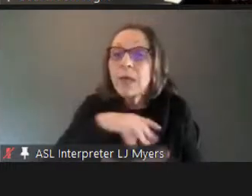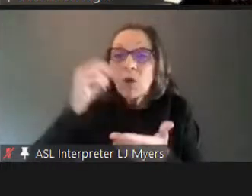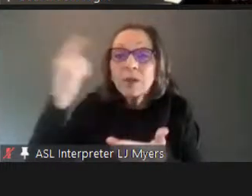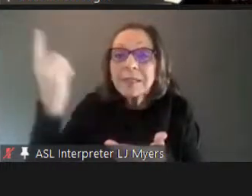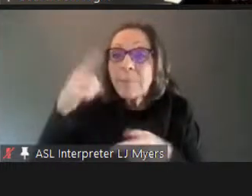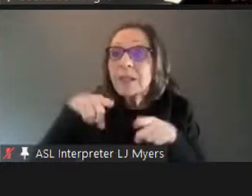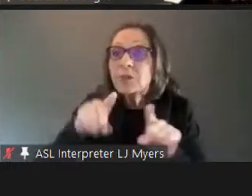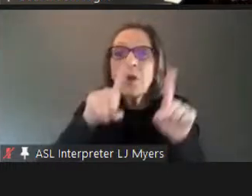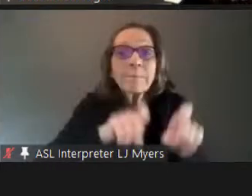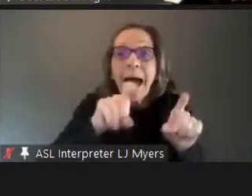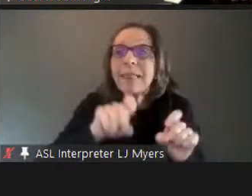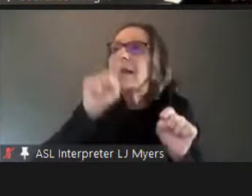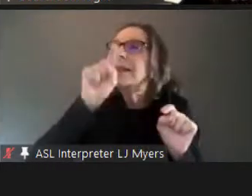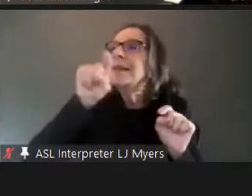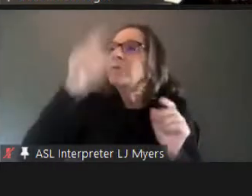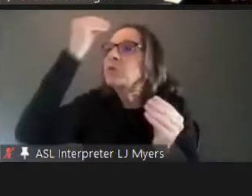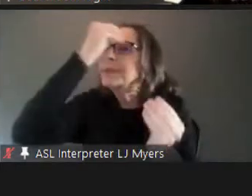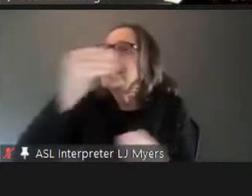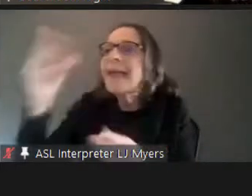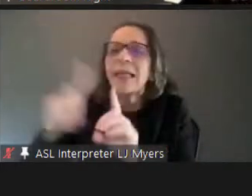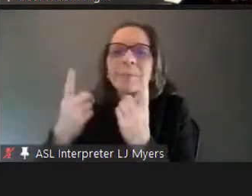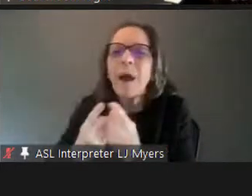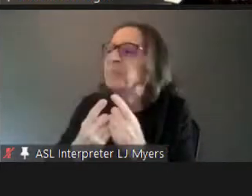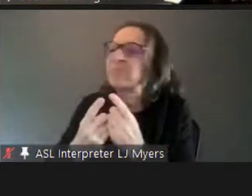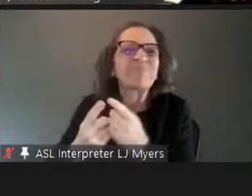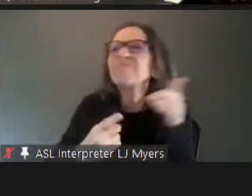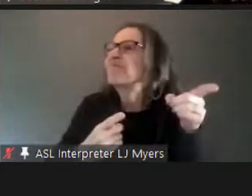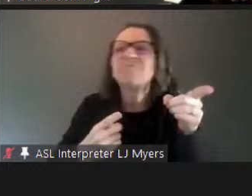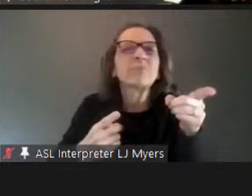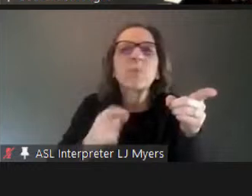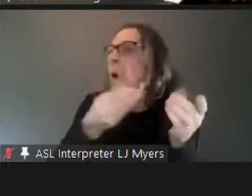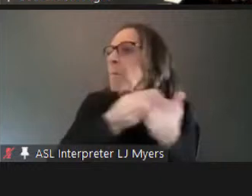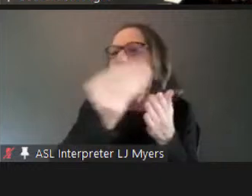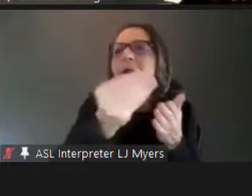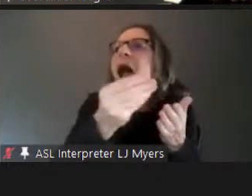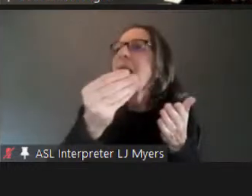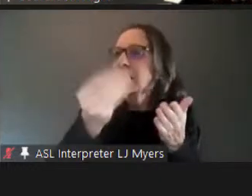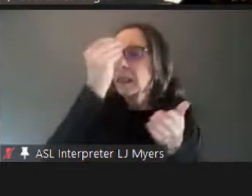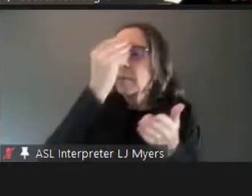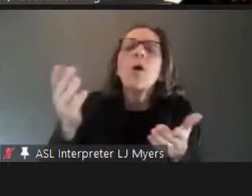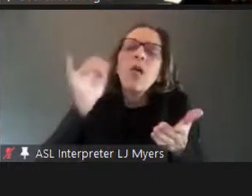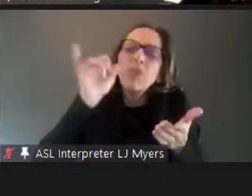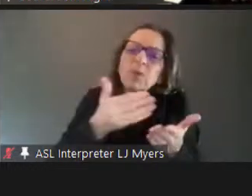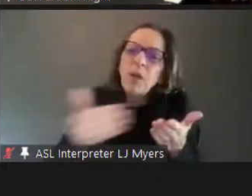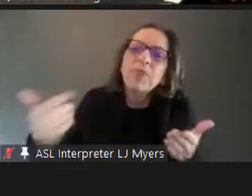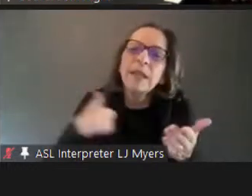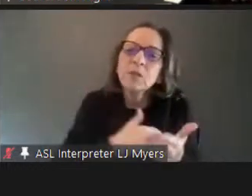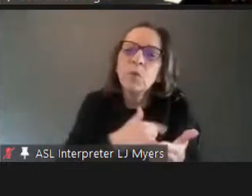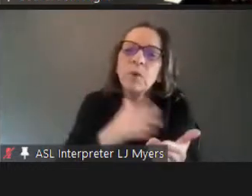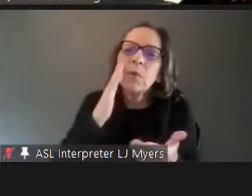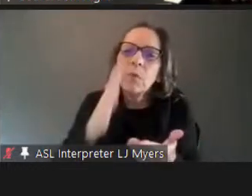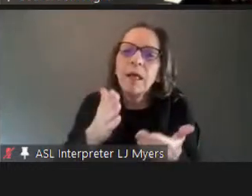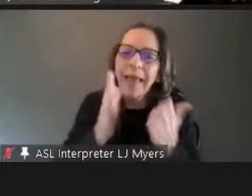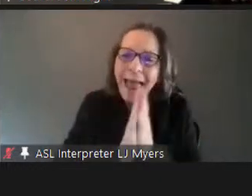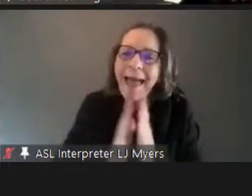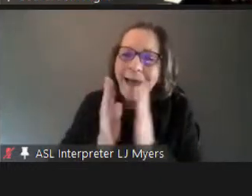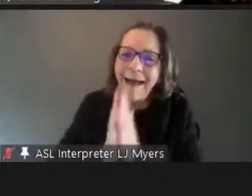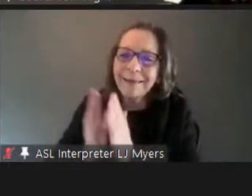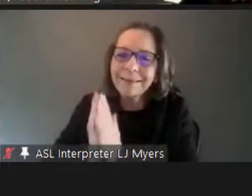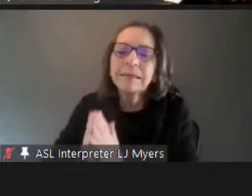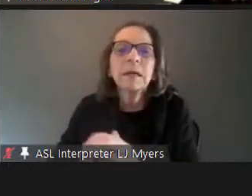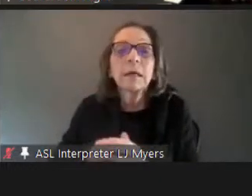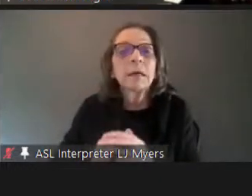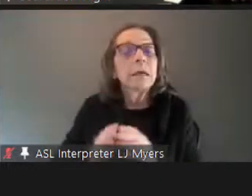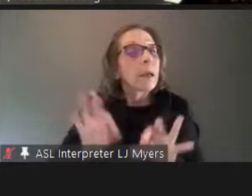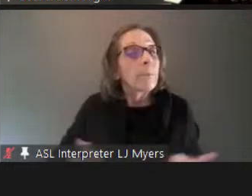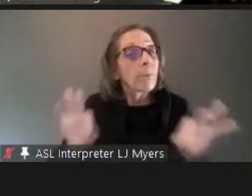all the rest of the departments need to know, but we're not going to move forward with the procurement? Those will be some of the things that we ask. And so what's also